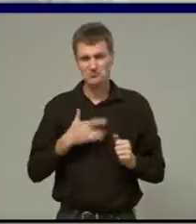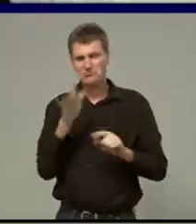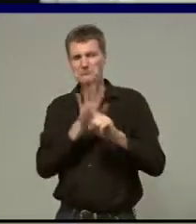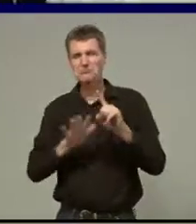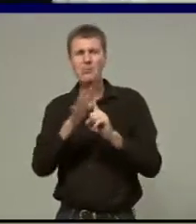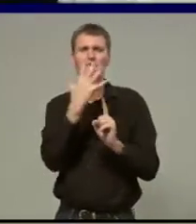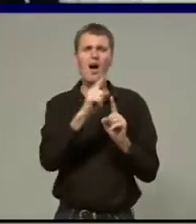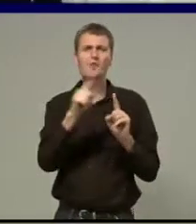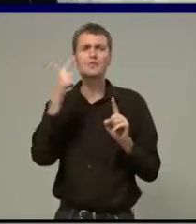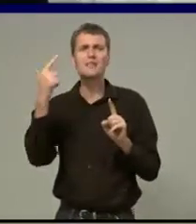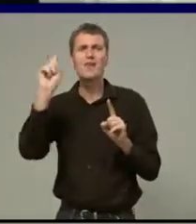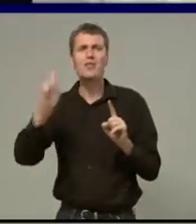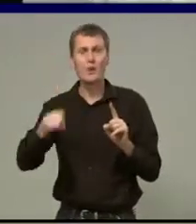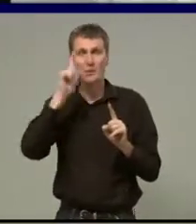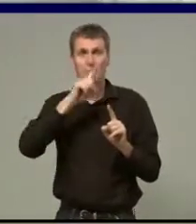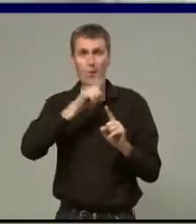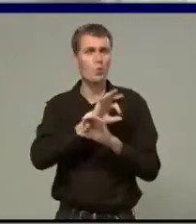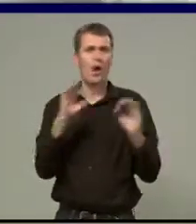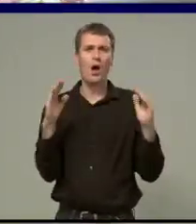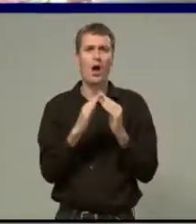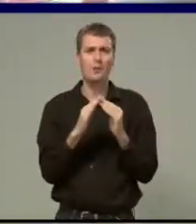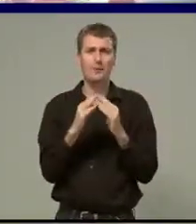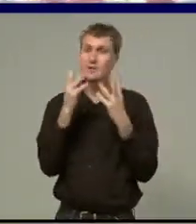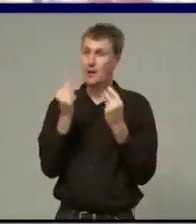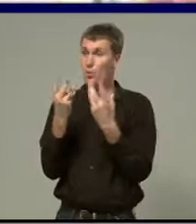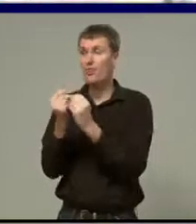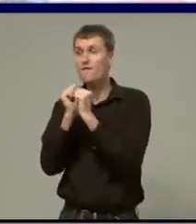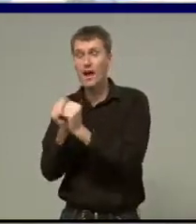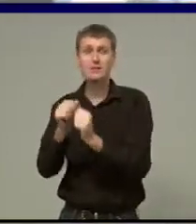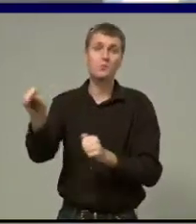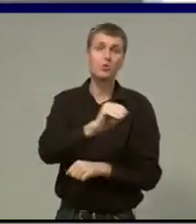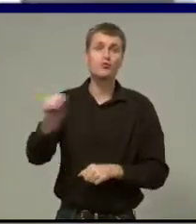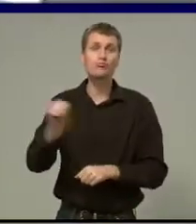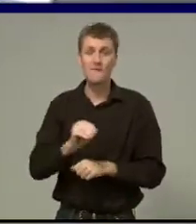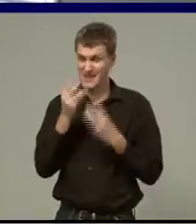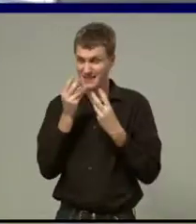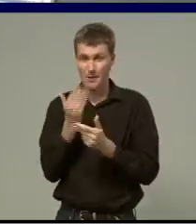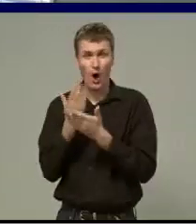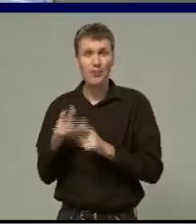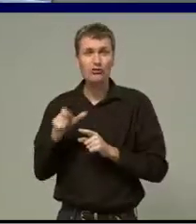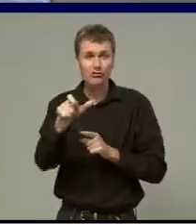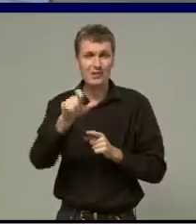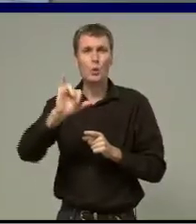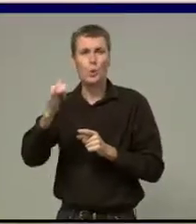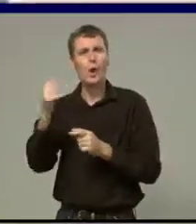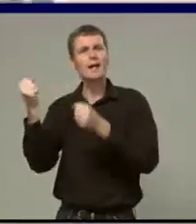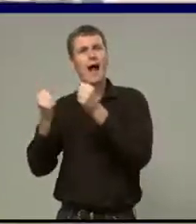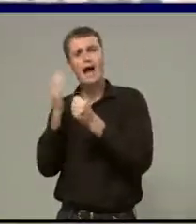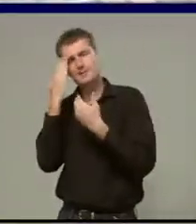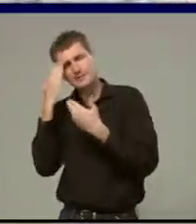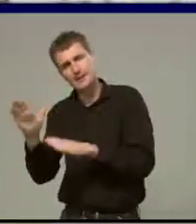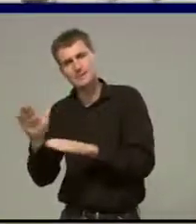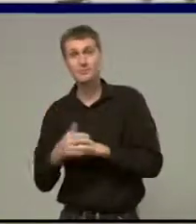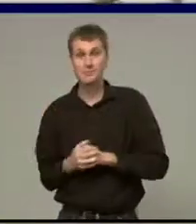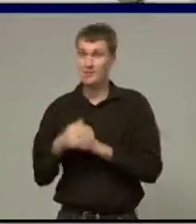homeless. Some are staying with friends and couch surfing. However, others are living on the street or out of their cars. The fact that migrants are no